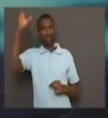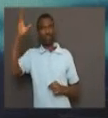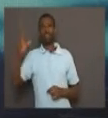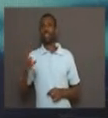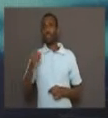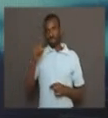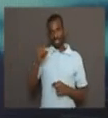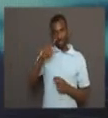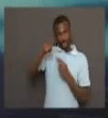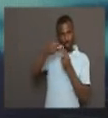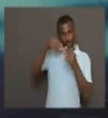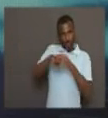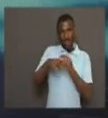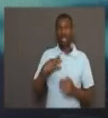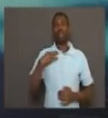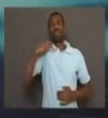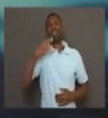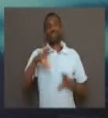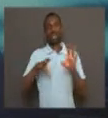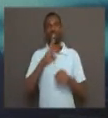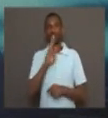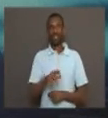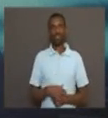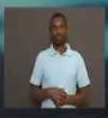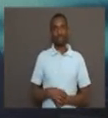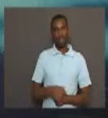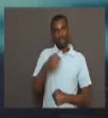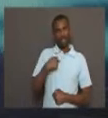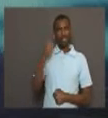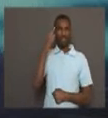concepts that will be applied throughout this unit.